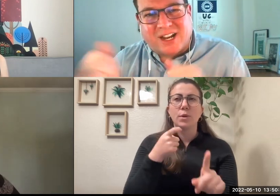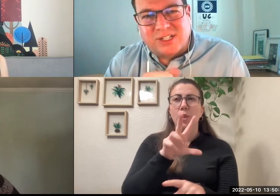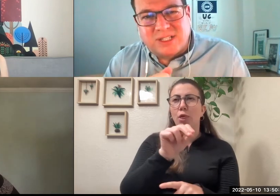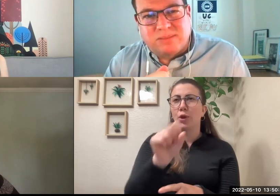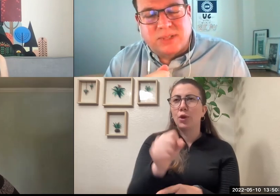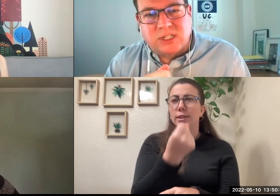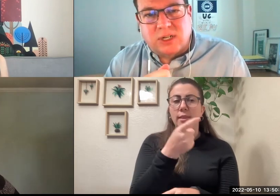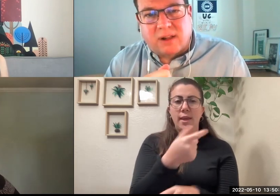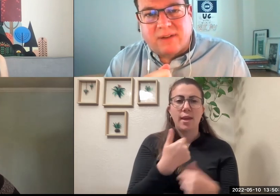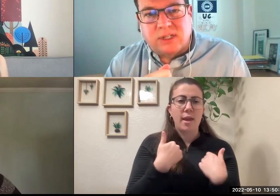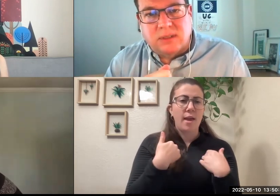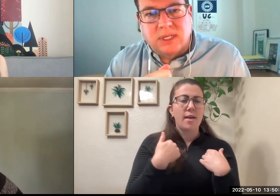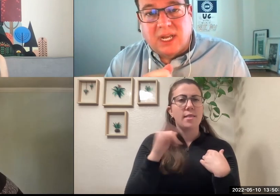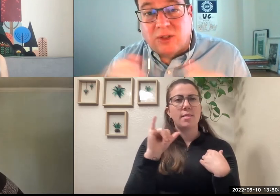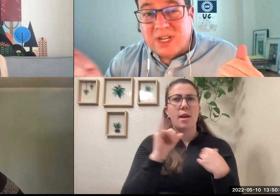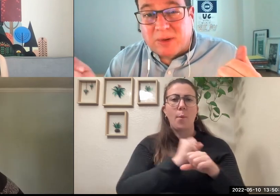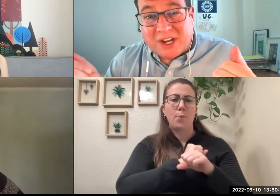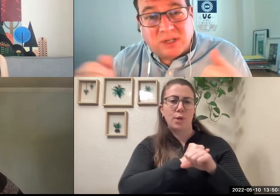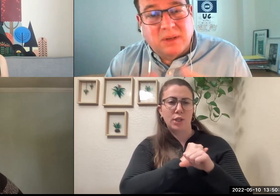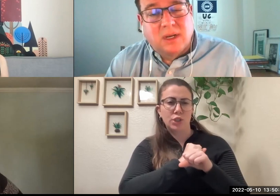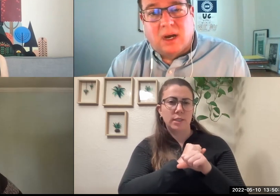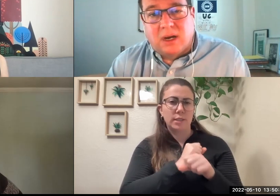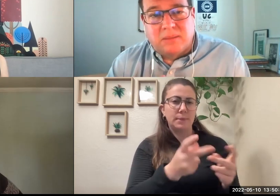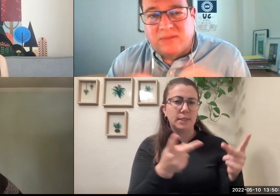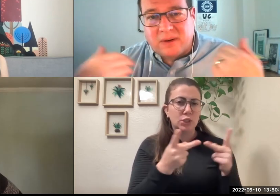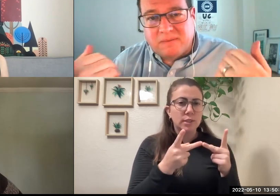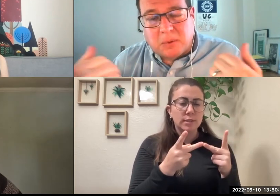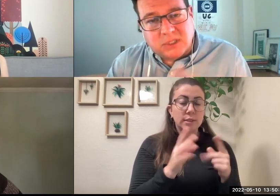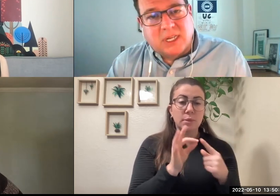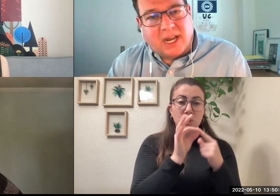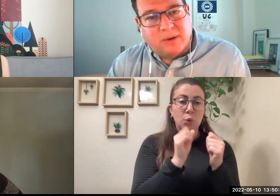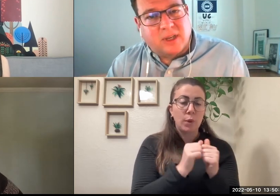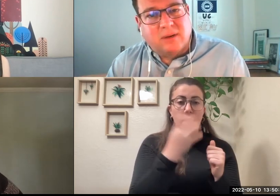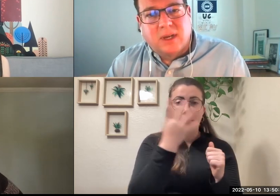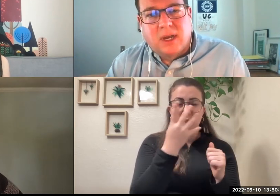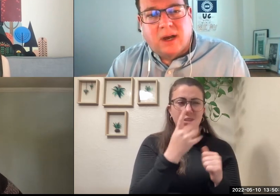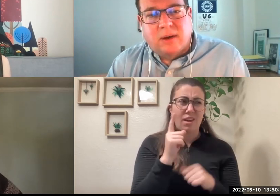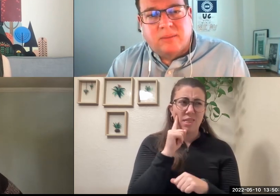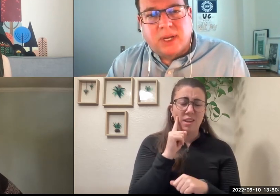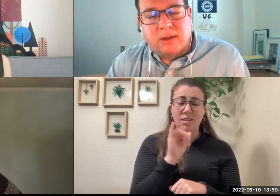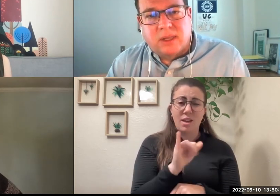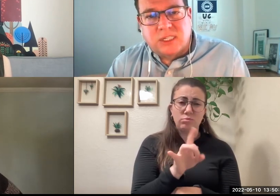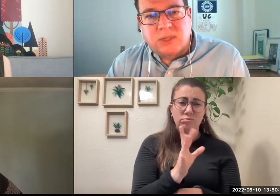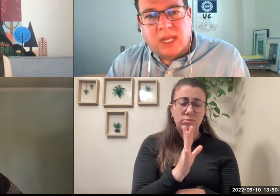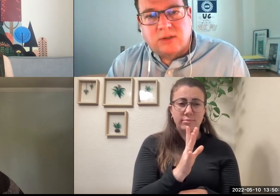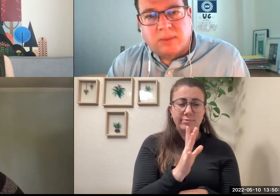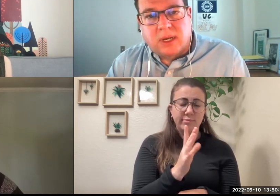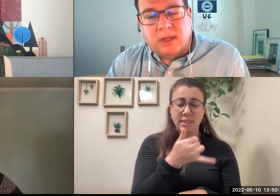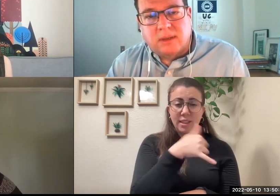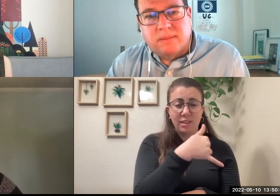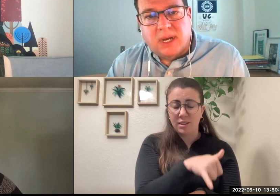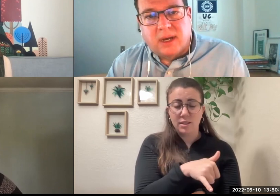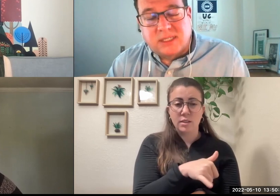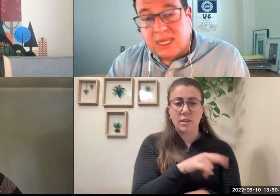kind of protectionist position on a lot of issues, including immigration, very foolishly, I would argue. But the Sweeney